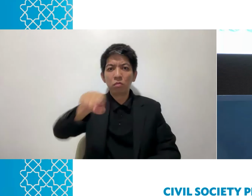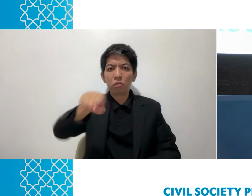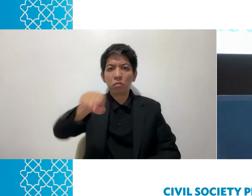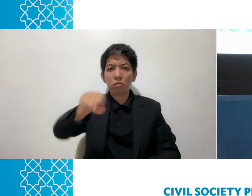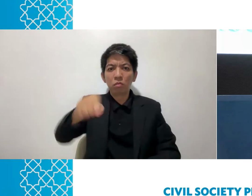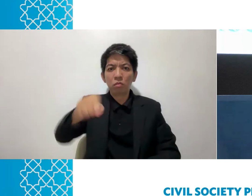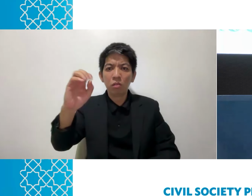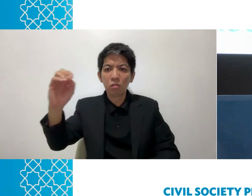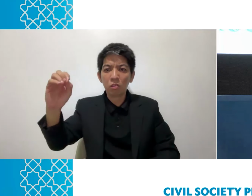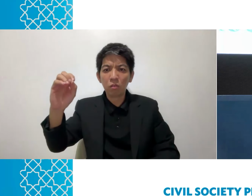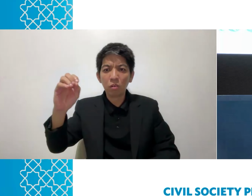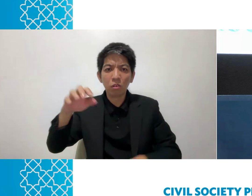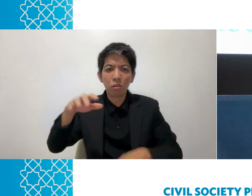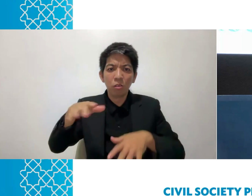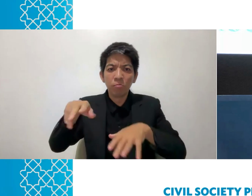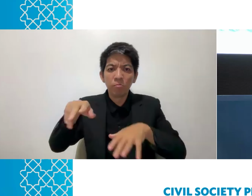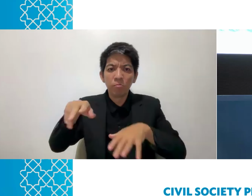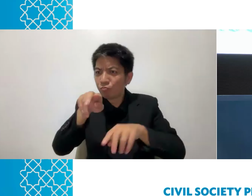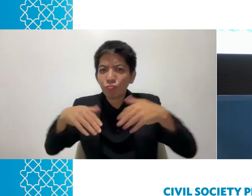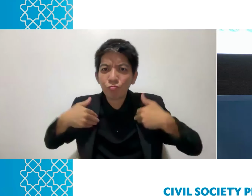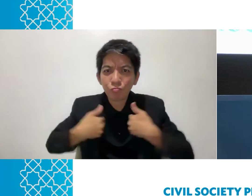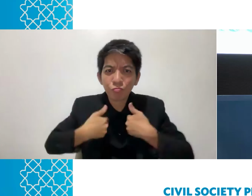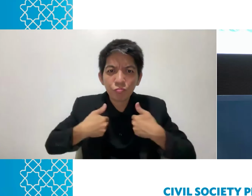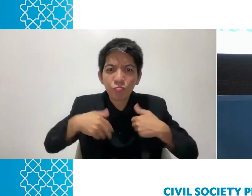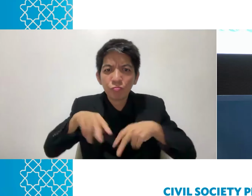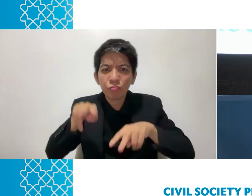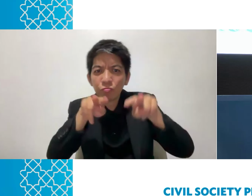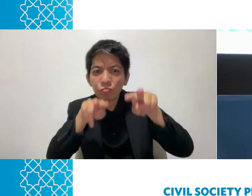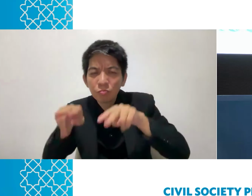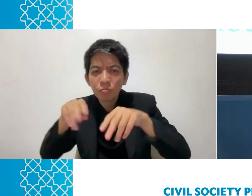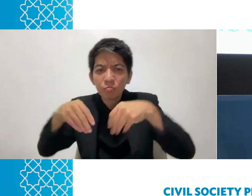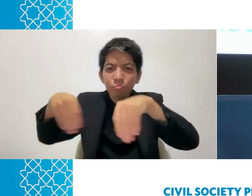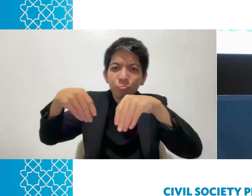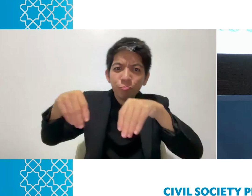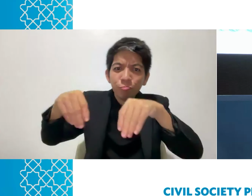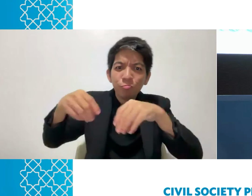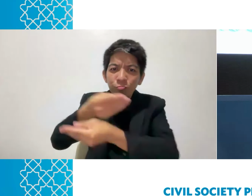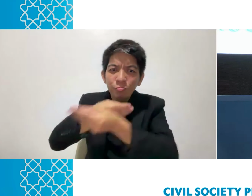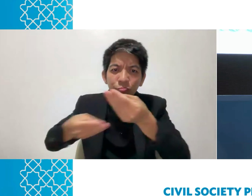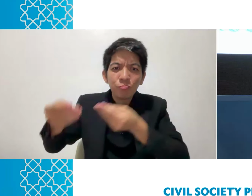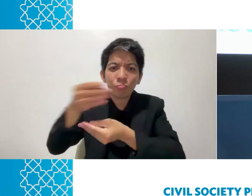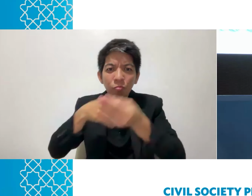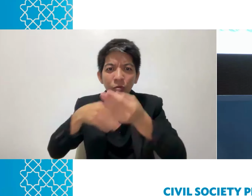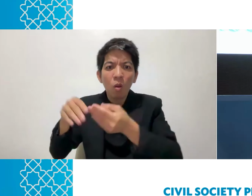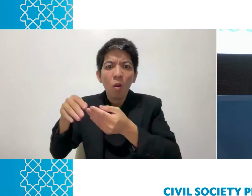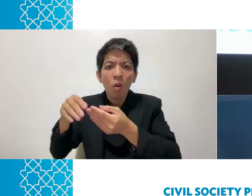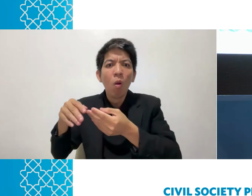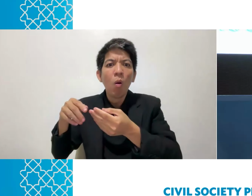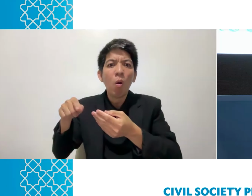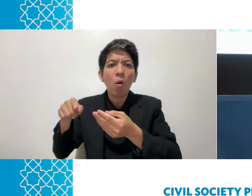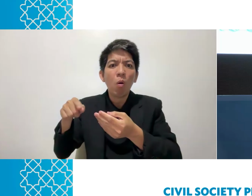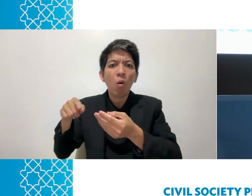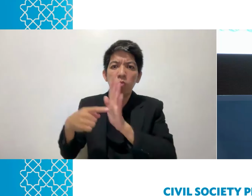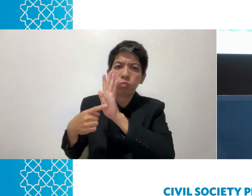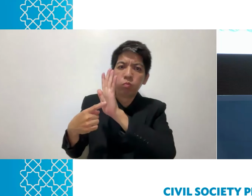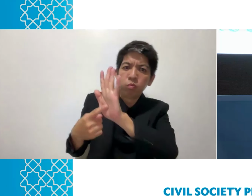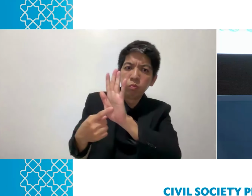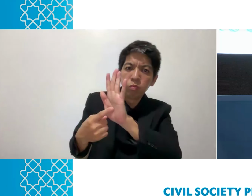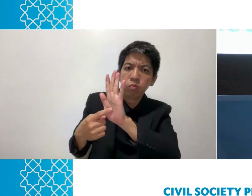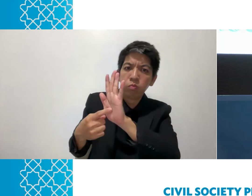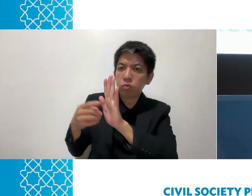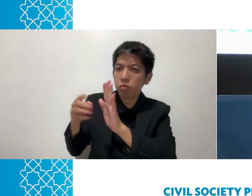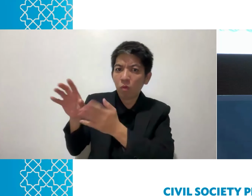mitigation. And actually that model has been then blessed by the government itself in order to be